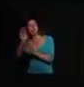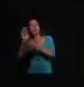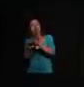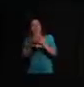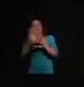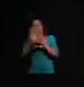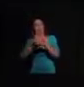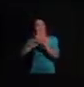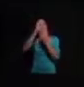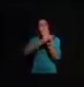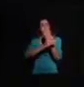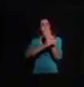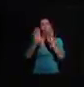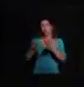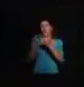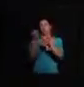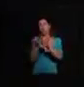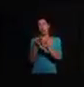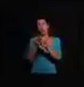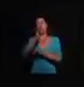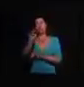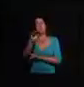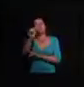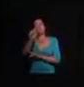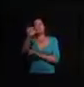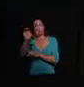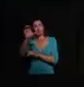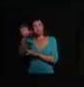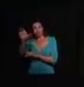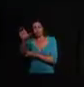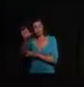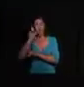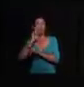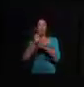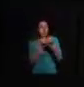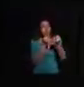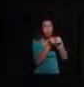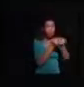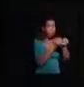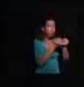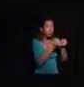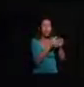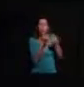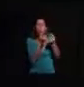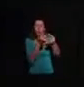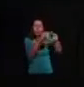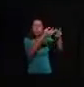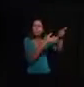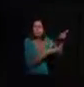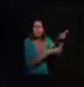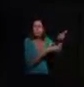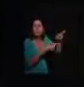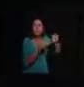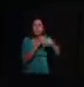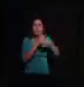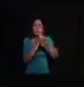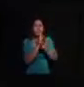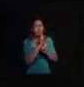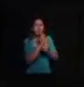a Change Canada. This program offers support and guidance to help people get their business dreams right into making